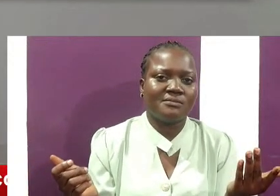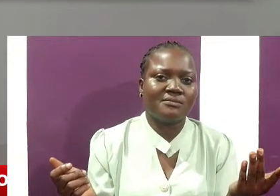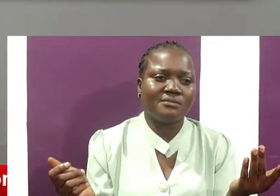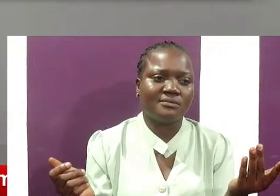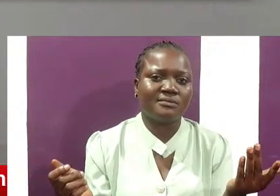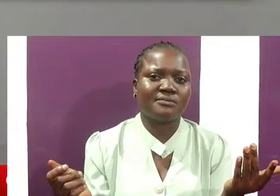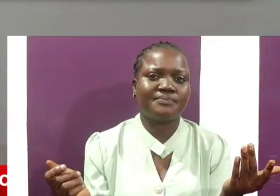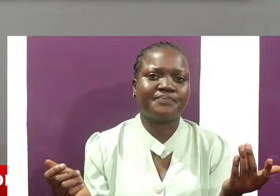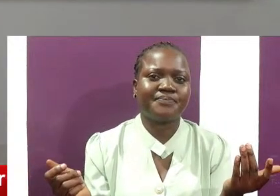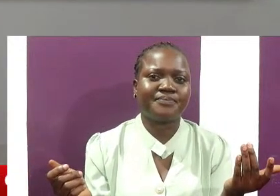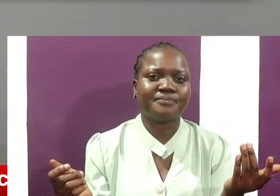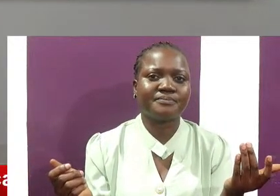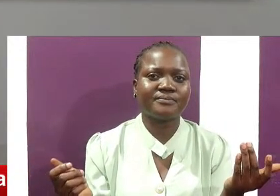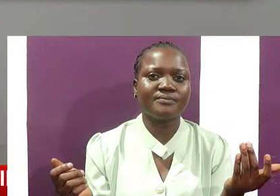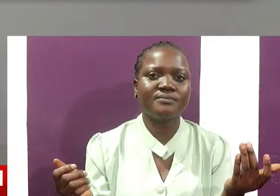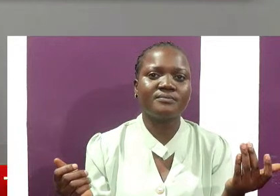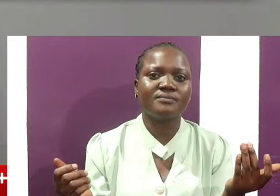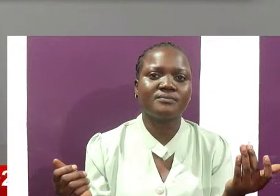who was there that might listen.